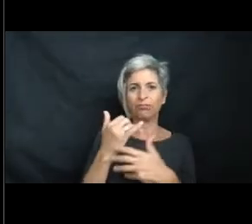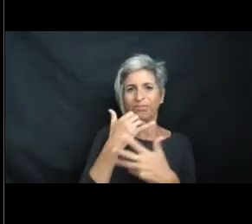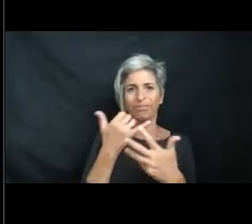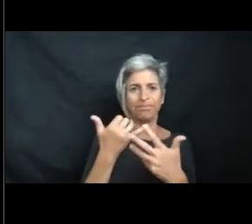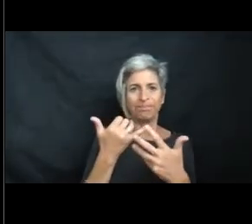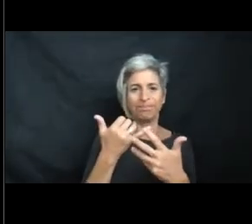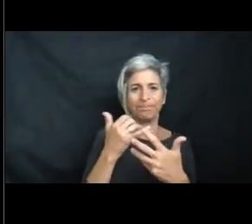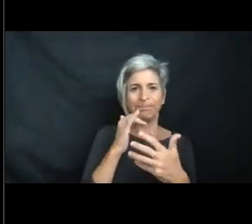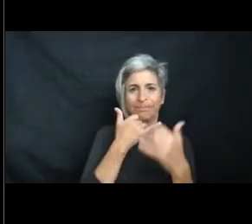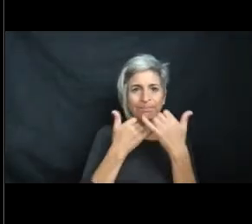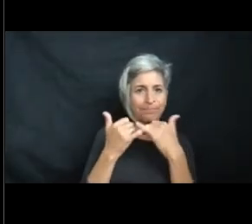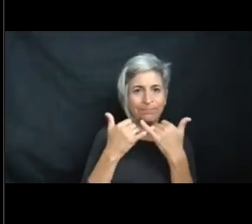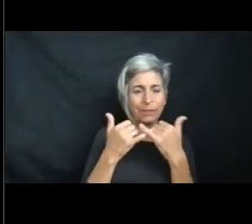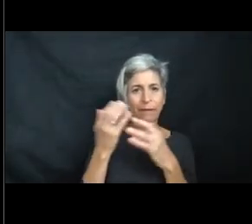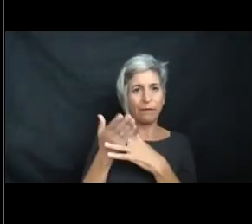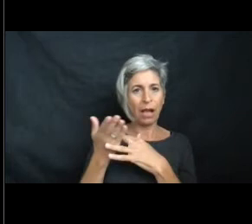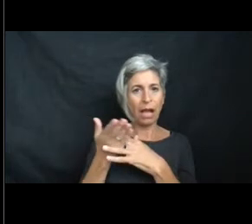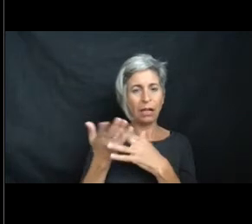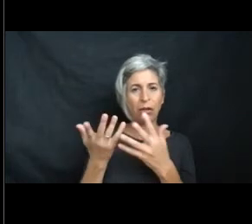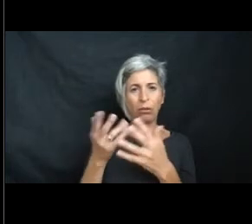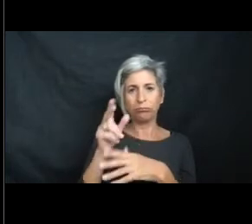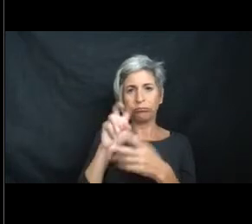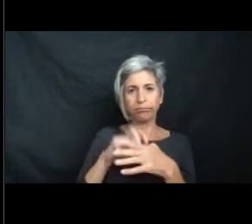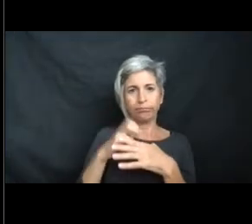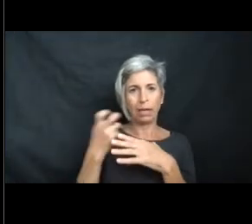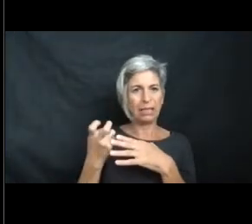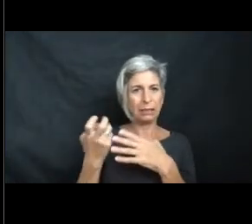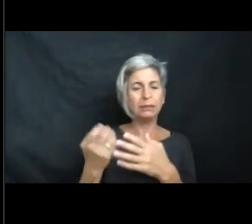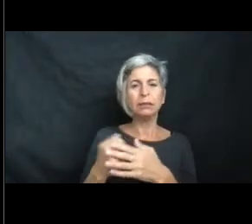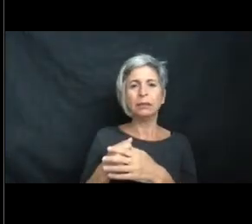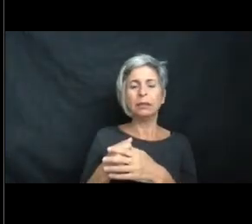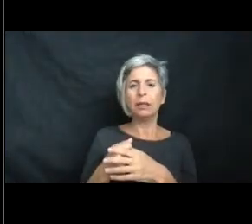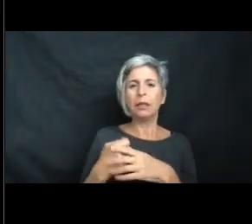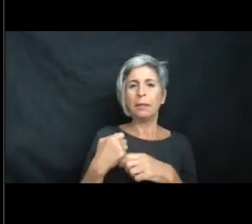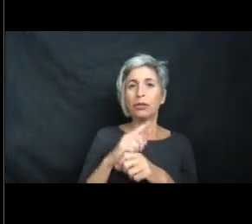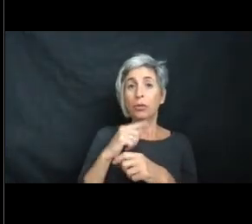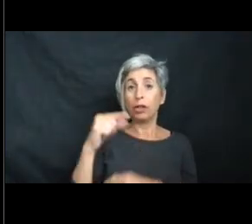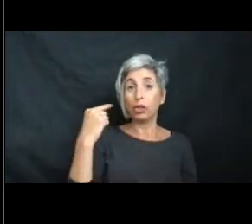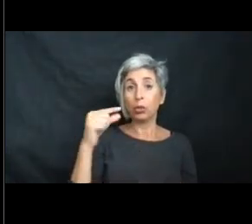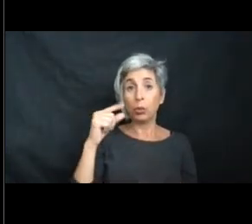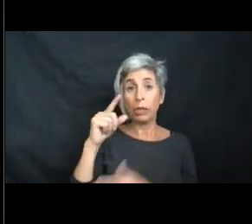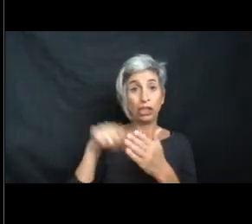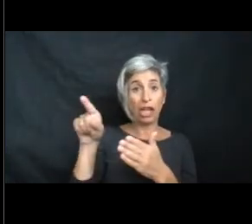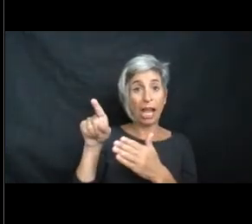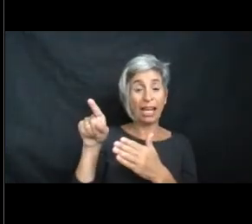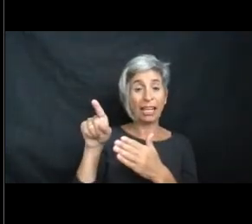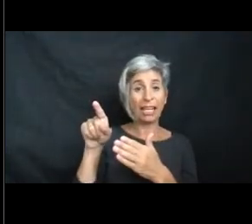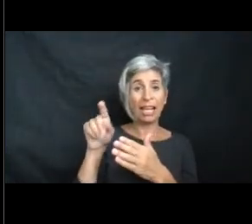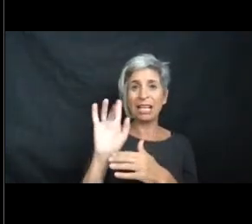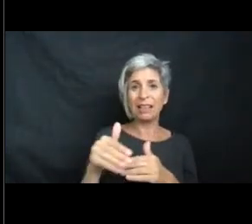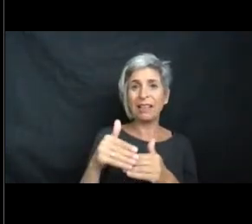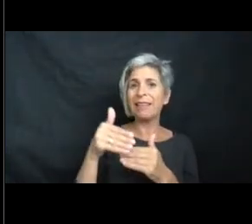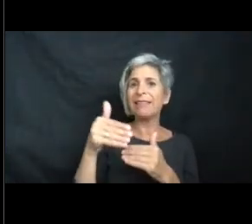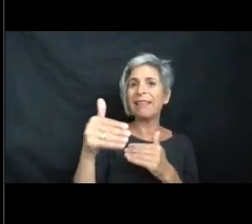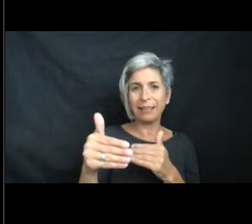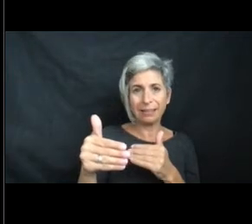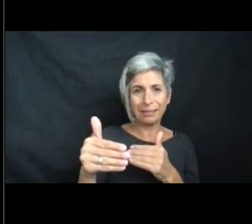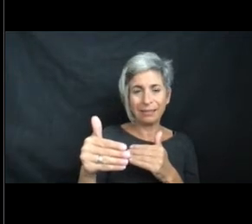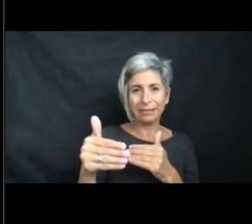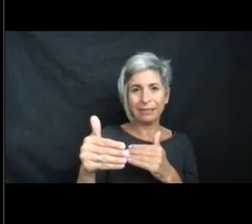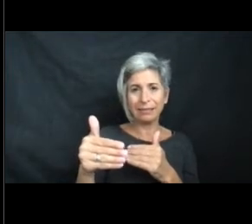We check for a few other things on the file itself. And once you get that green check mark, you want to click next and bring